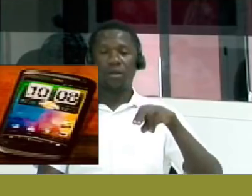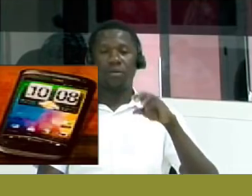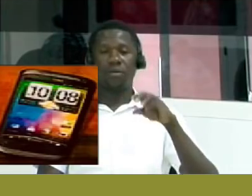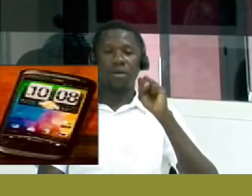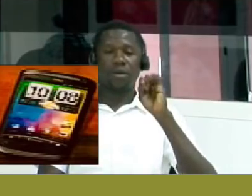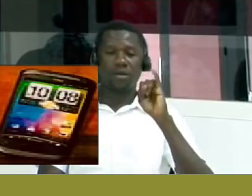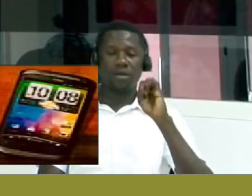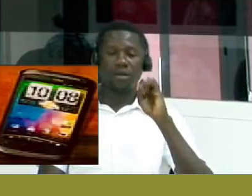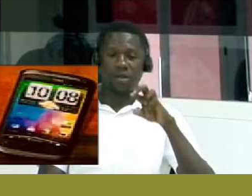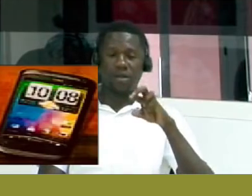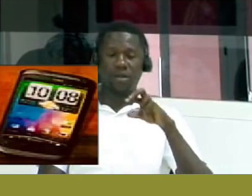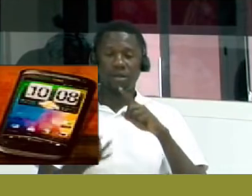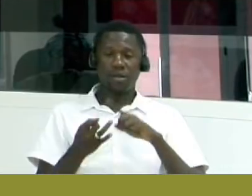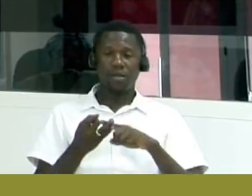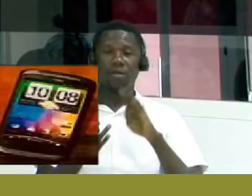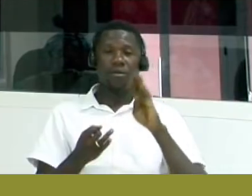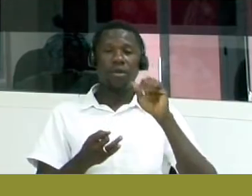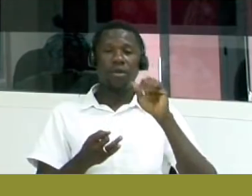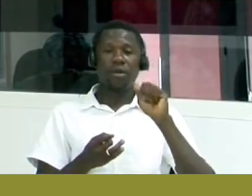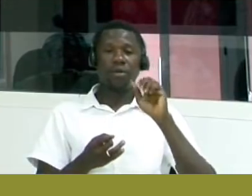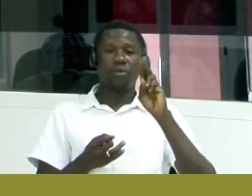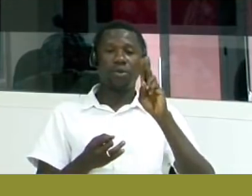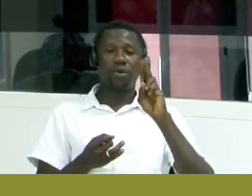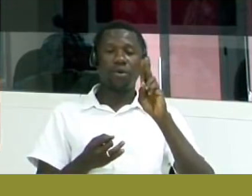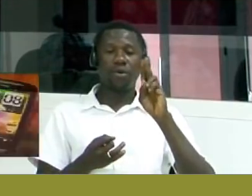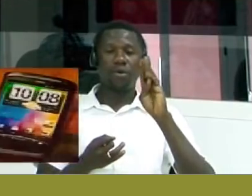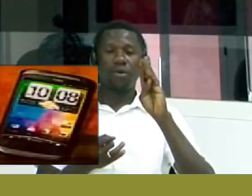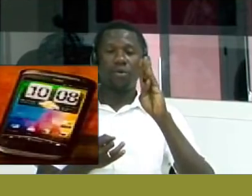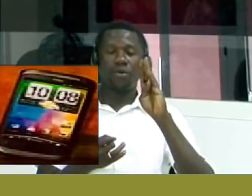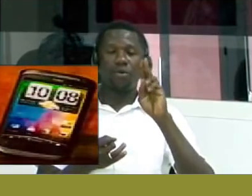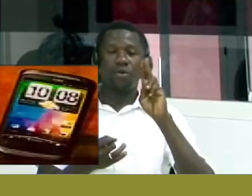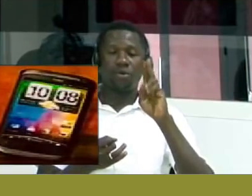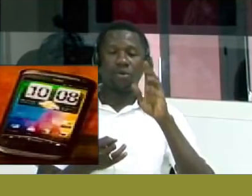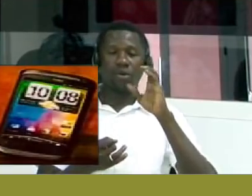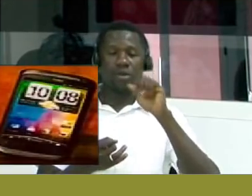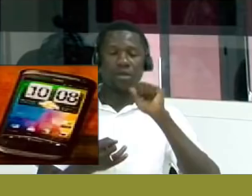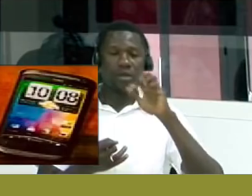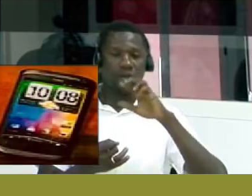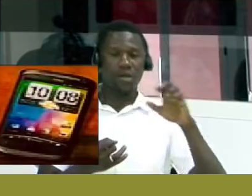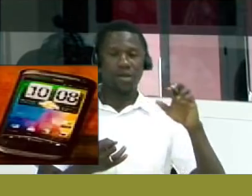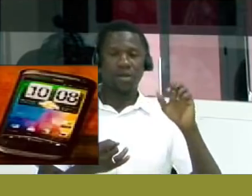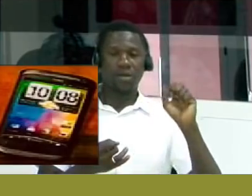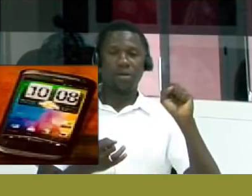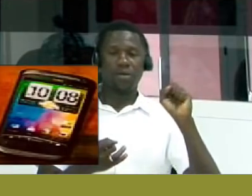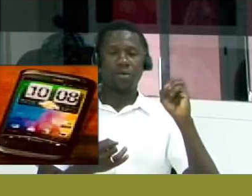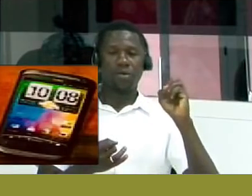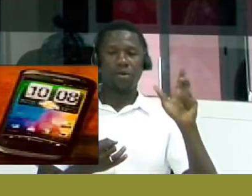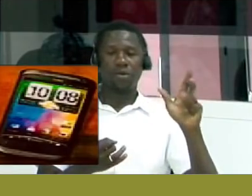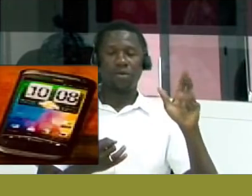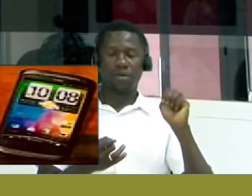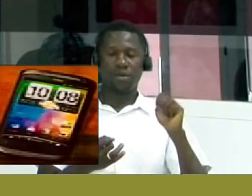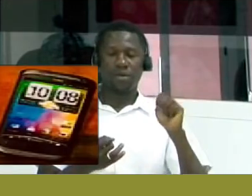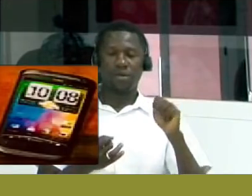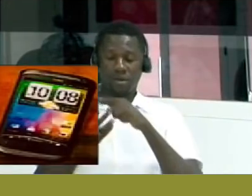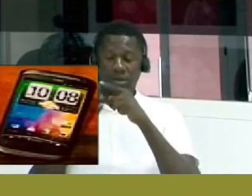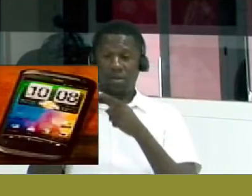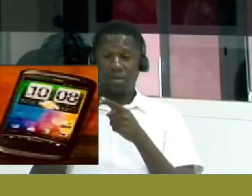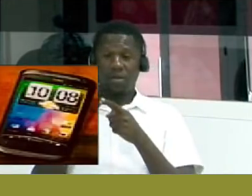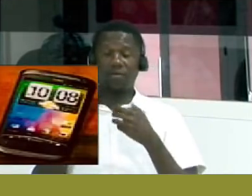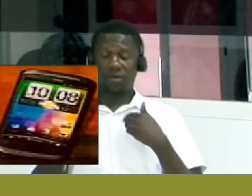of operations Babukar Sow. These ones I can remember very well. There are a few other names I can remember.